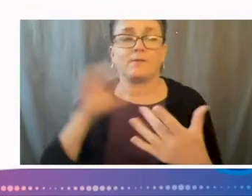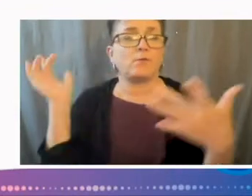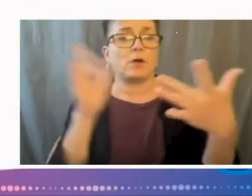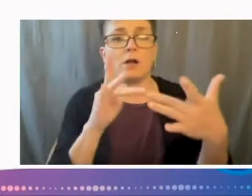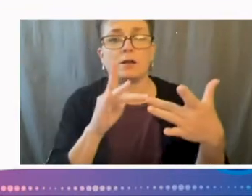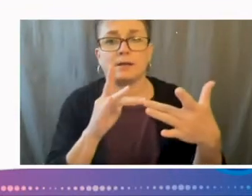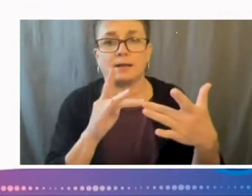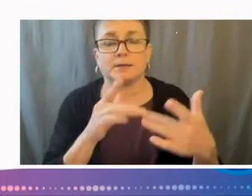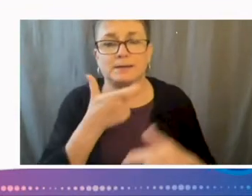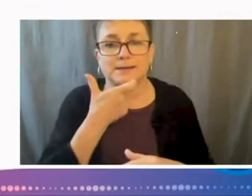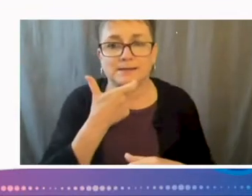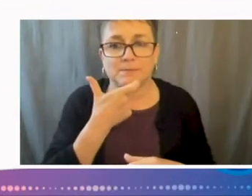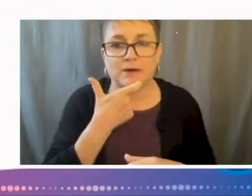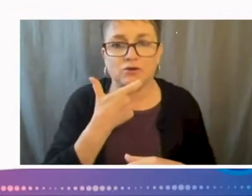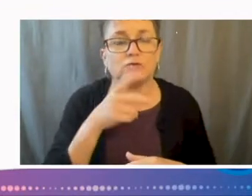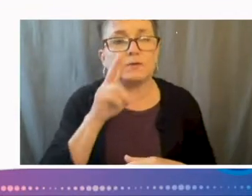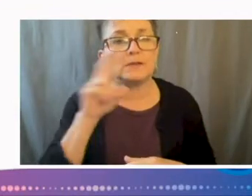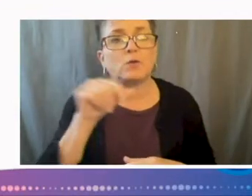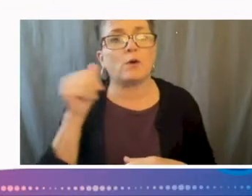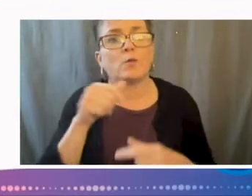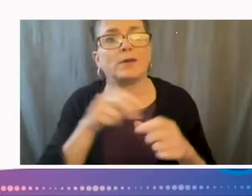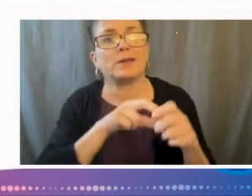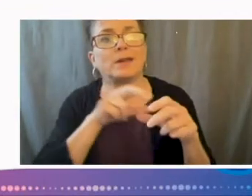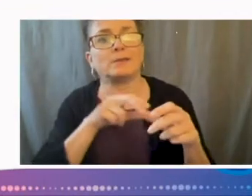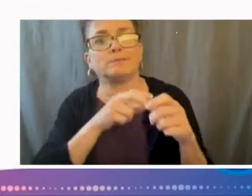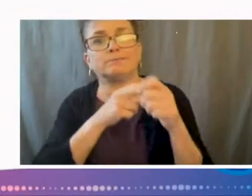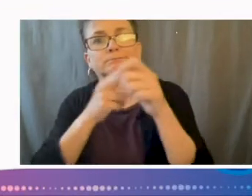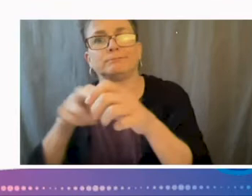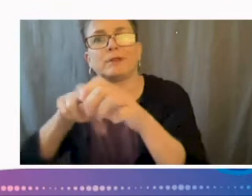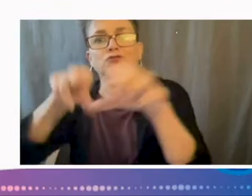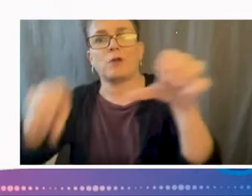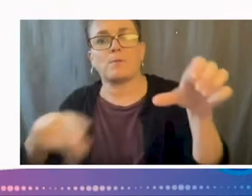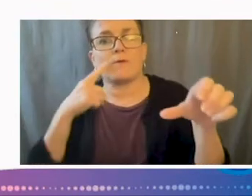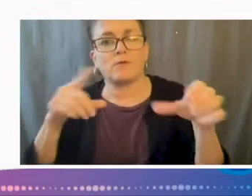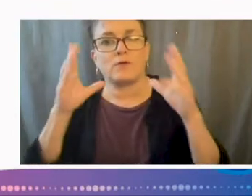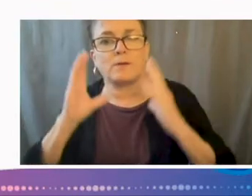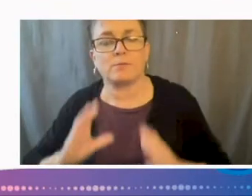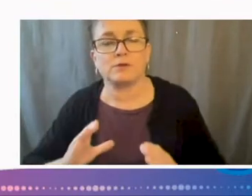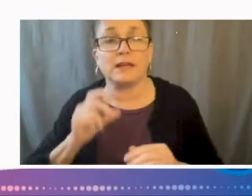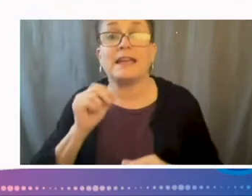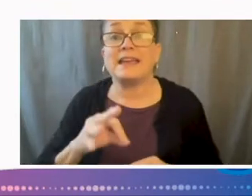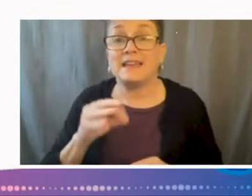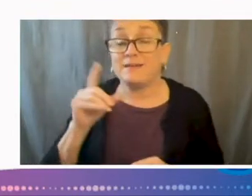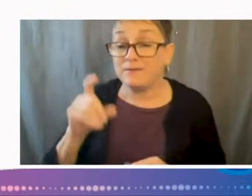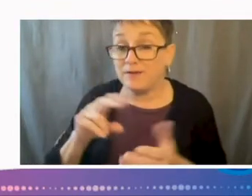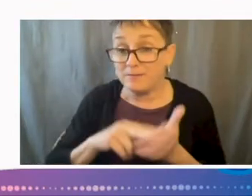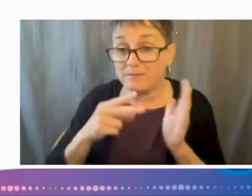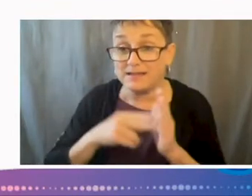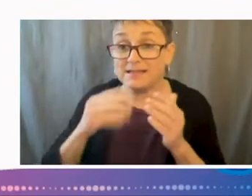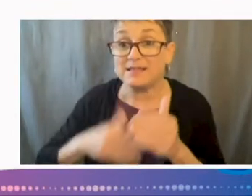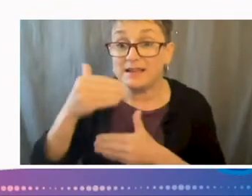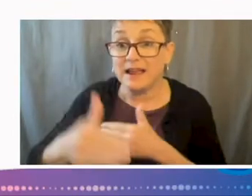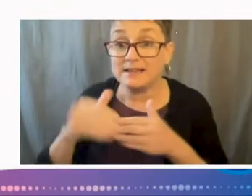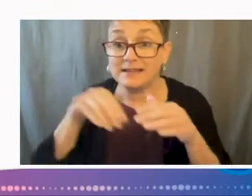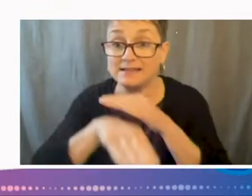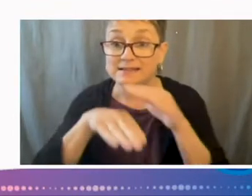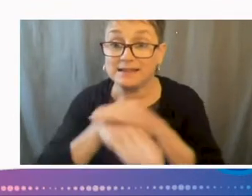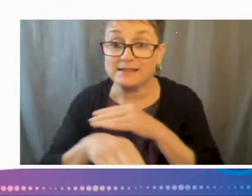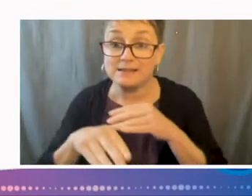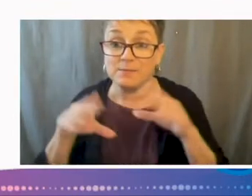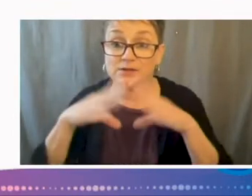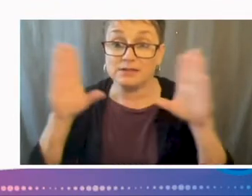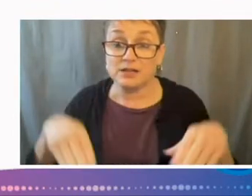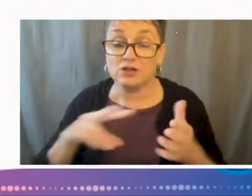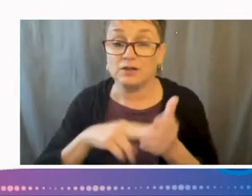that are available. And if the only available alternative for the passenger is to be taken to the next accessible station, the passenger will not be left alone